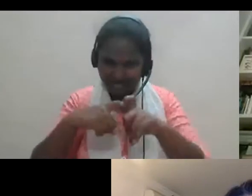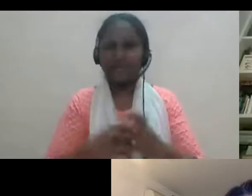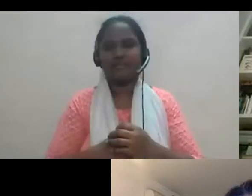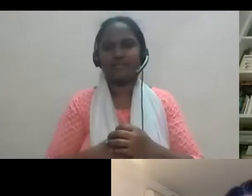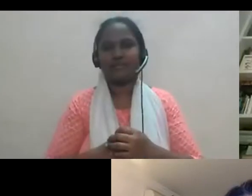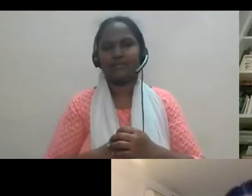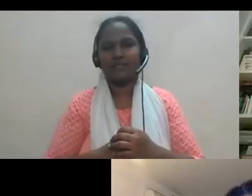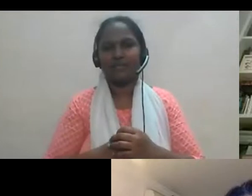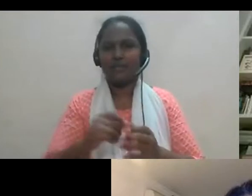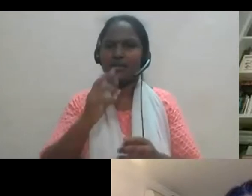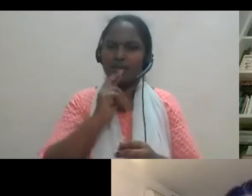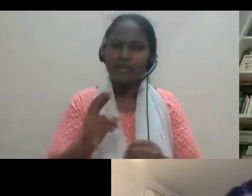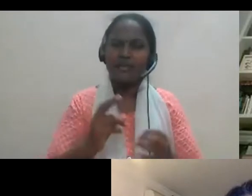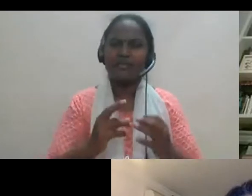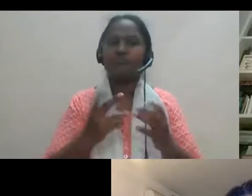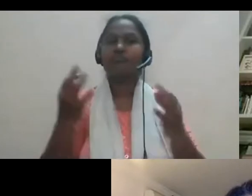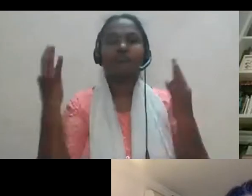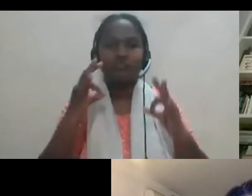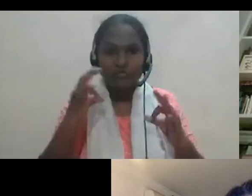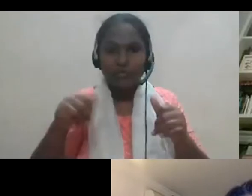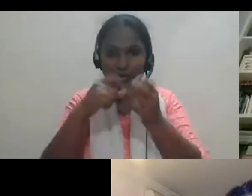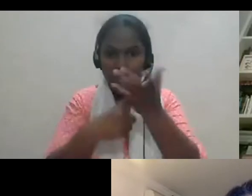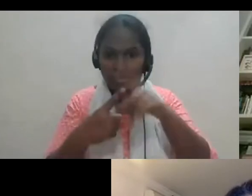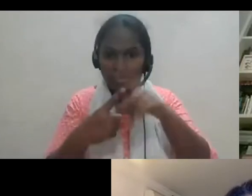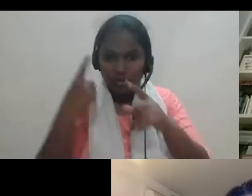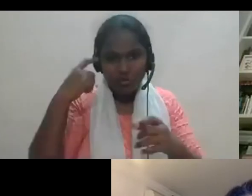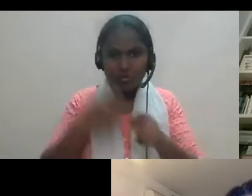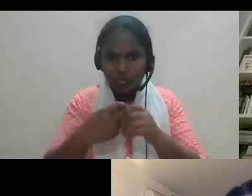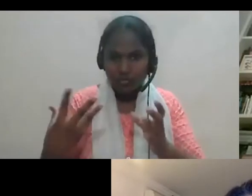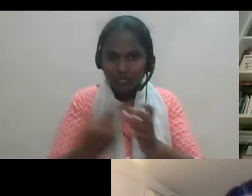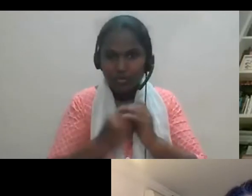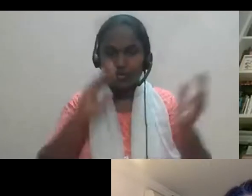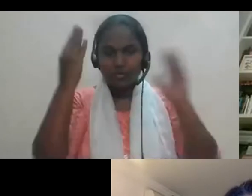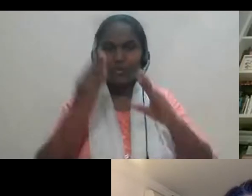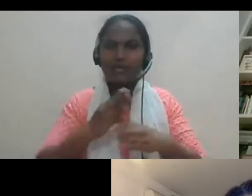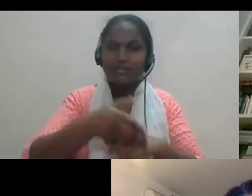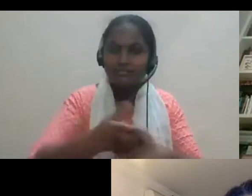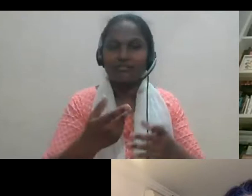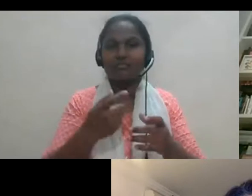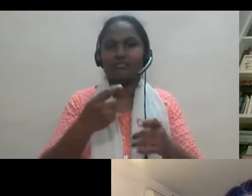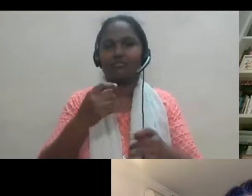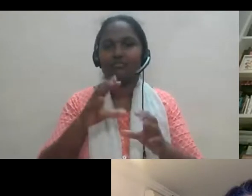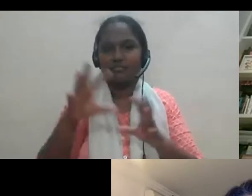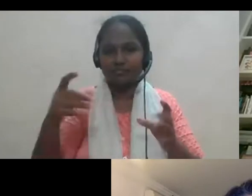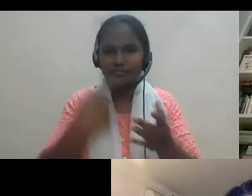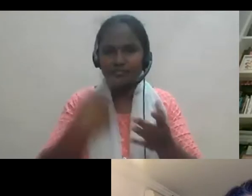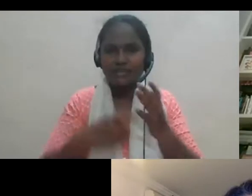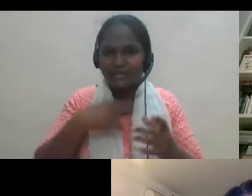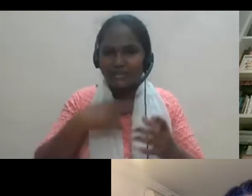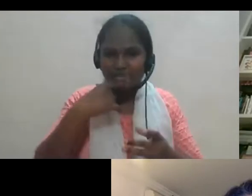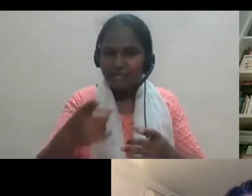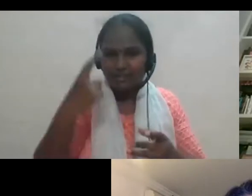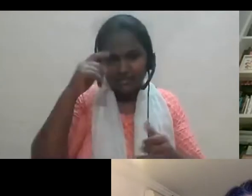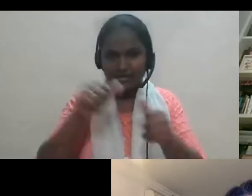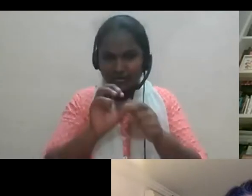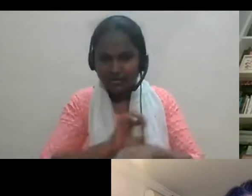And there are fantastic artists working all over the country. So let's say what this pandemic brought us, as